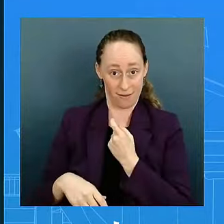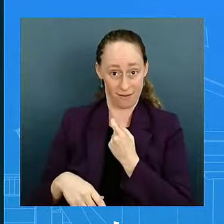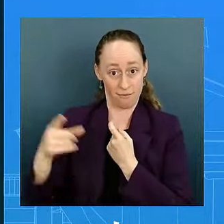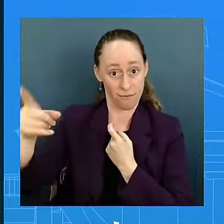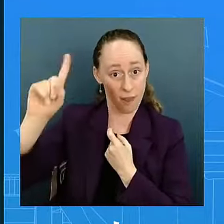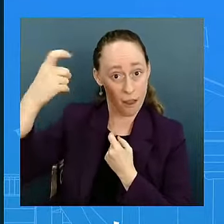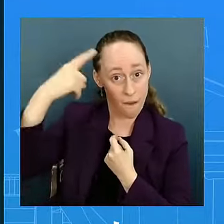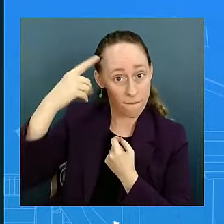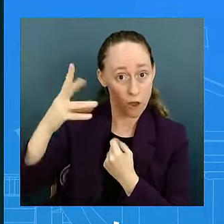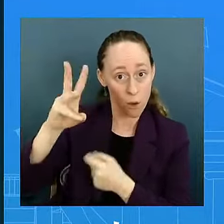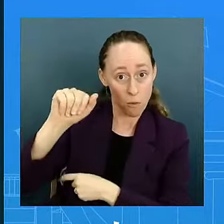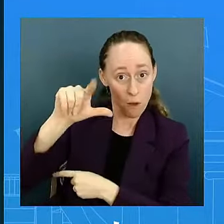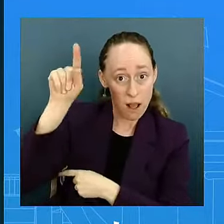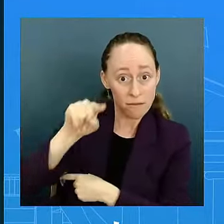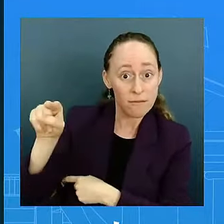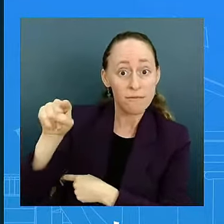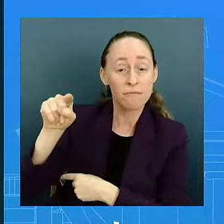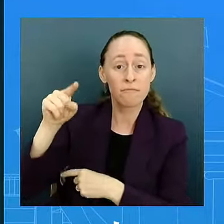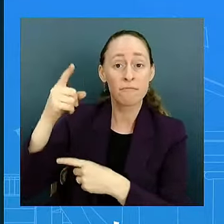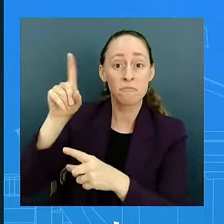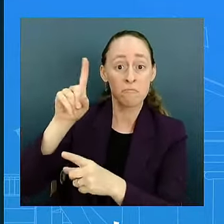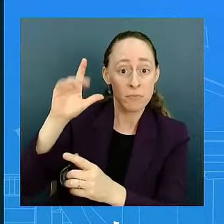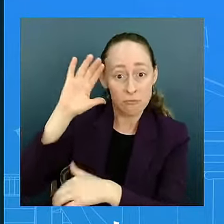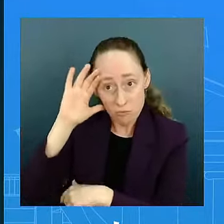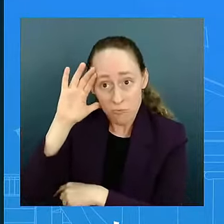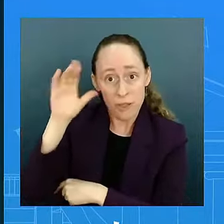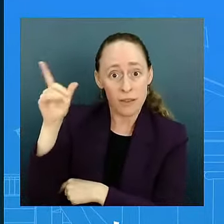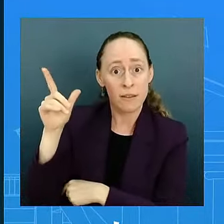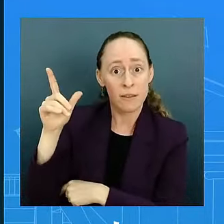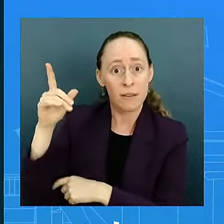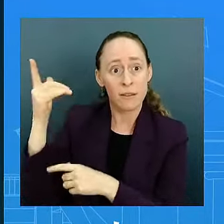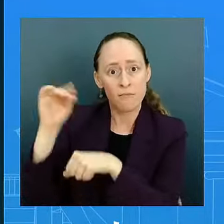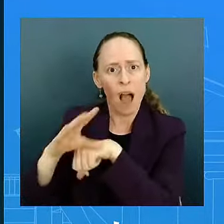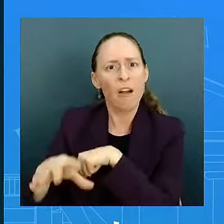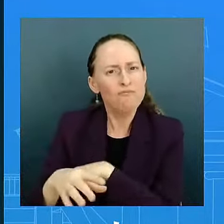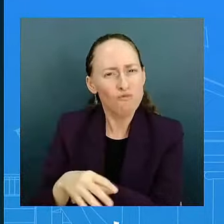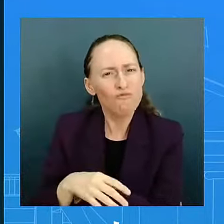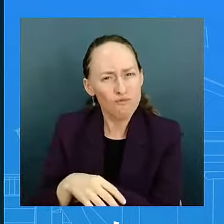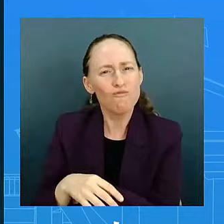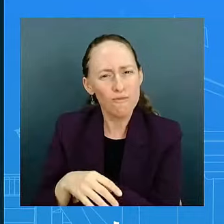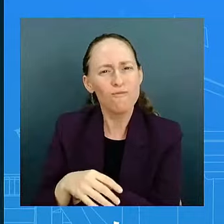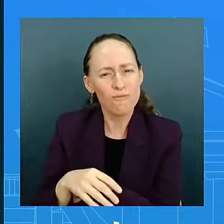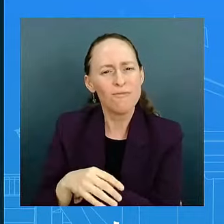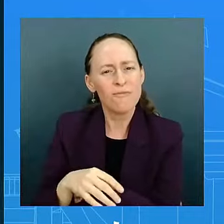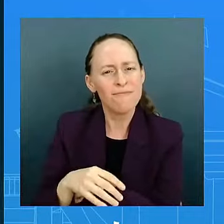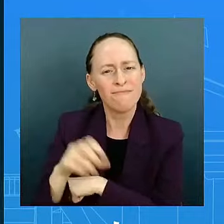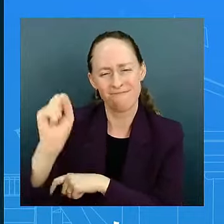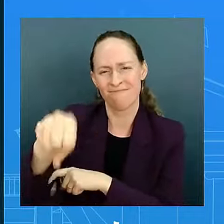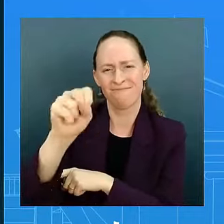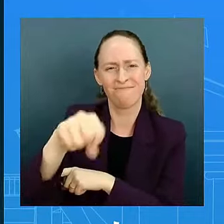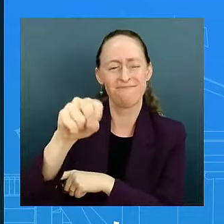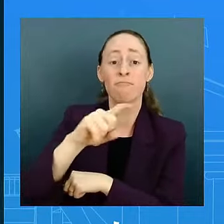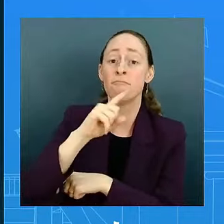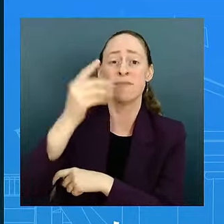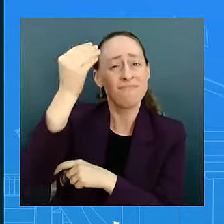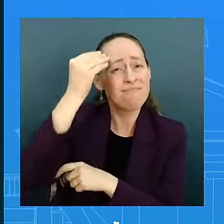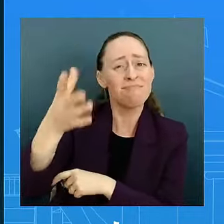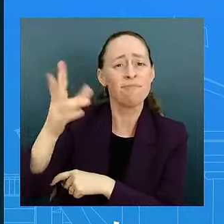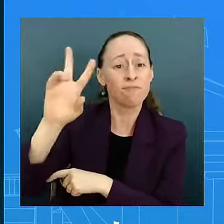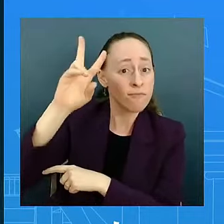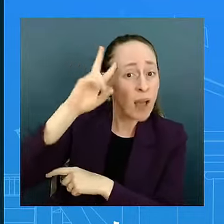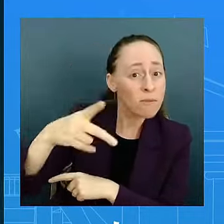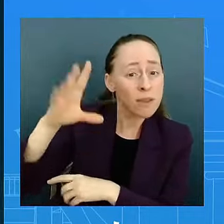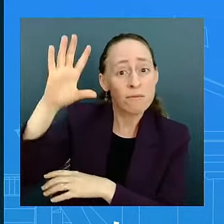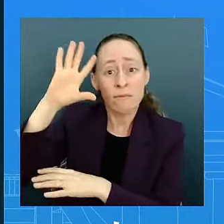we have said this before, and I've said this many times, they are a strong team together. She's a critical partner to this president. She has been for the past